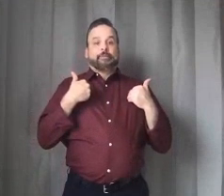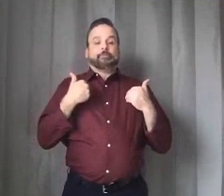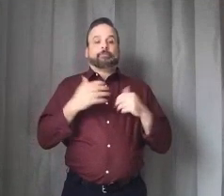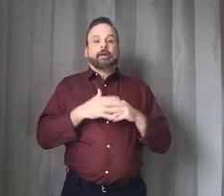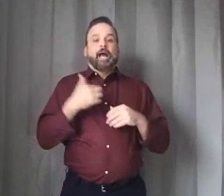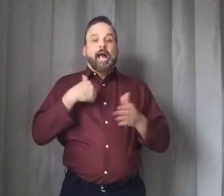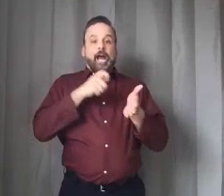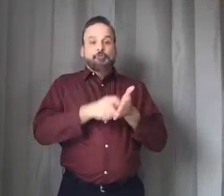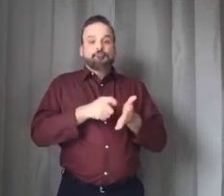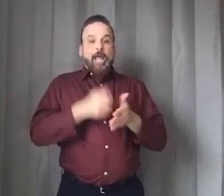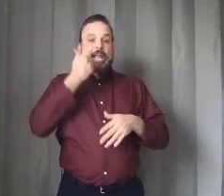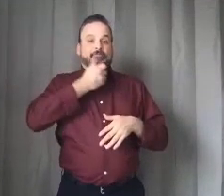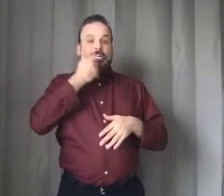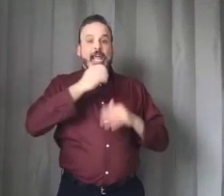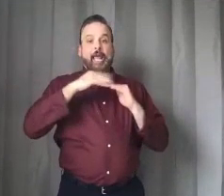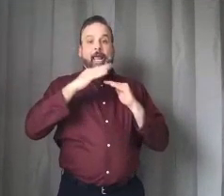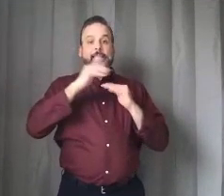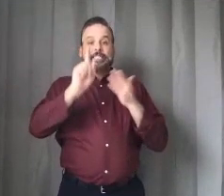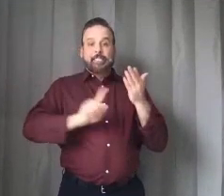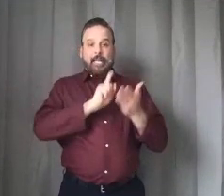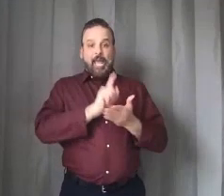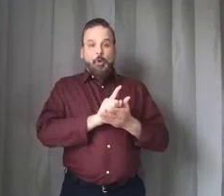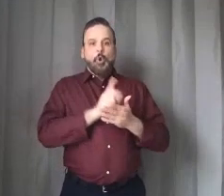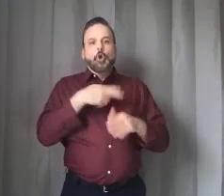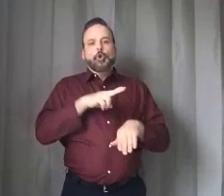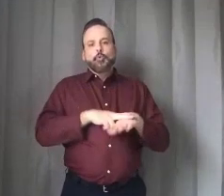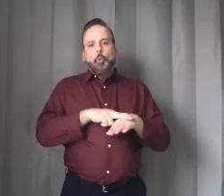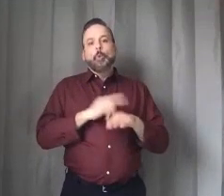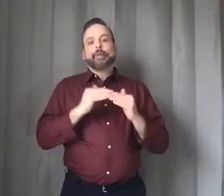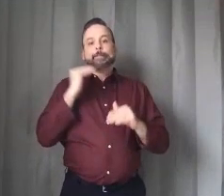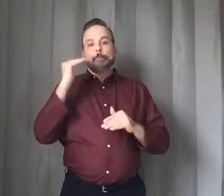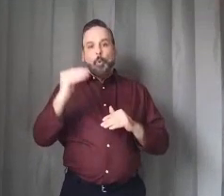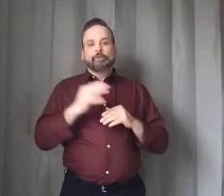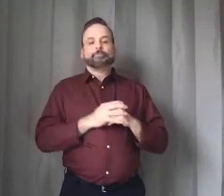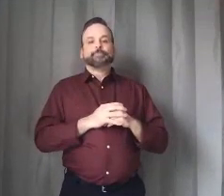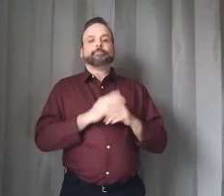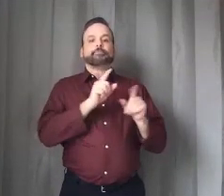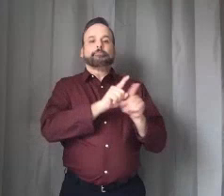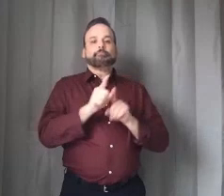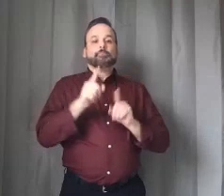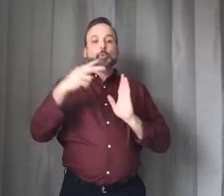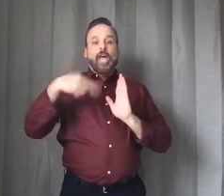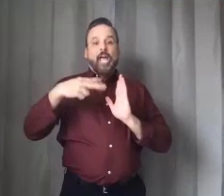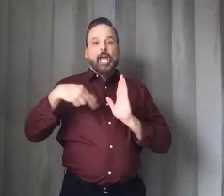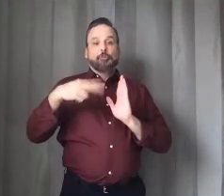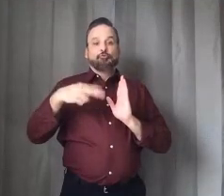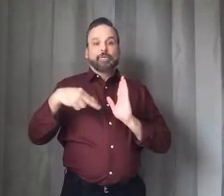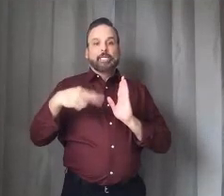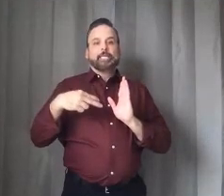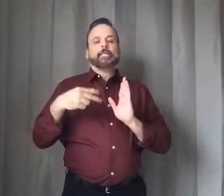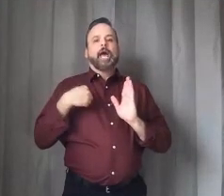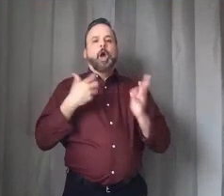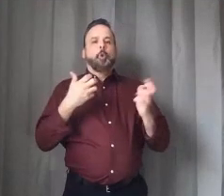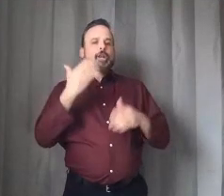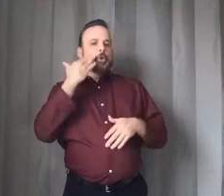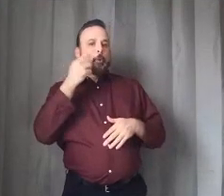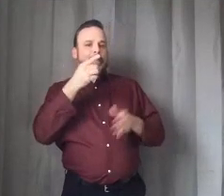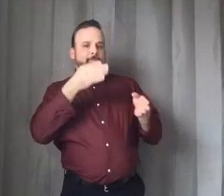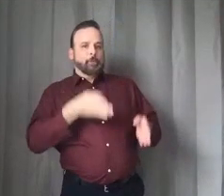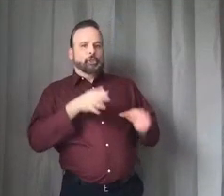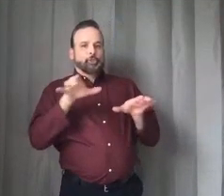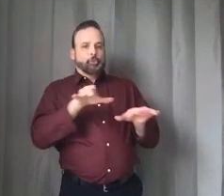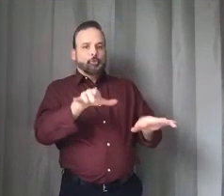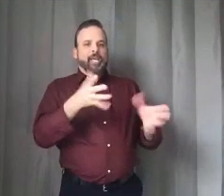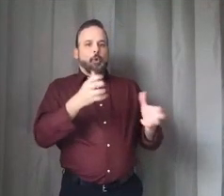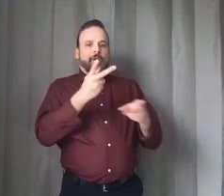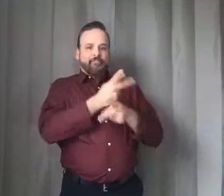I write every day for at least an hour, usually more. And I also read with an eye of like, I want to know what this person is doing and I want